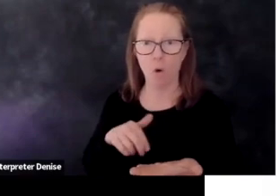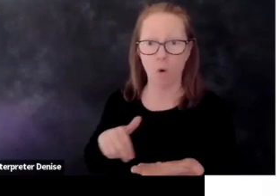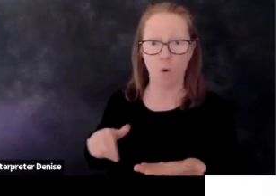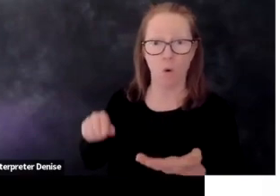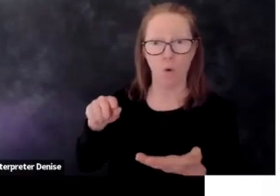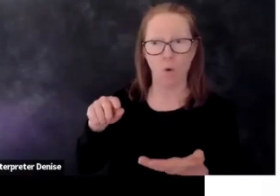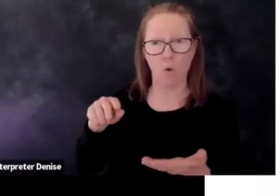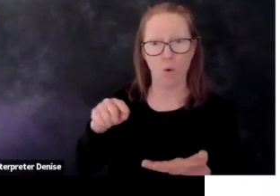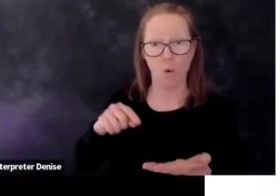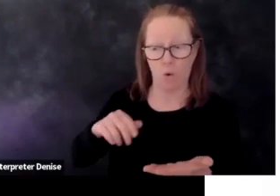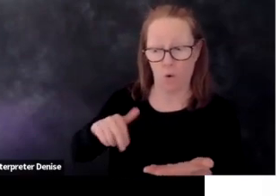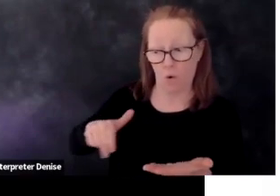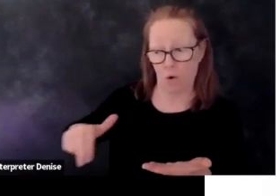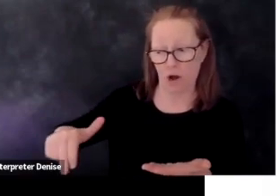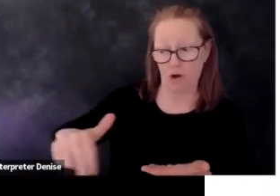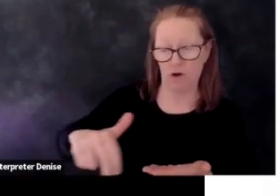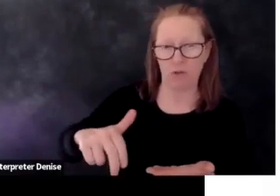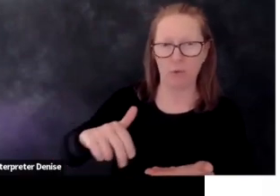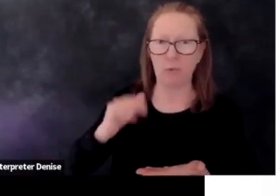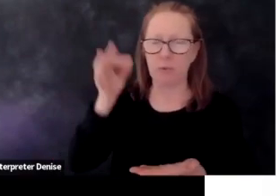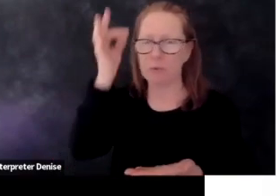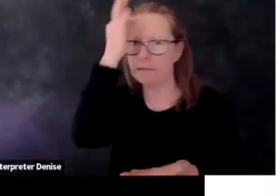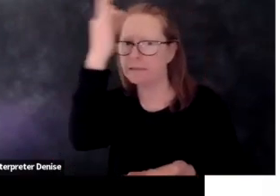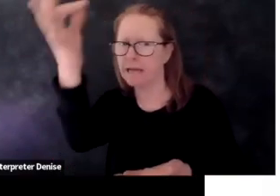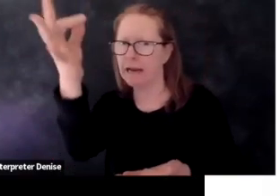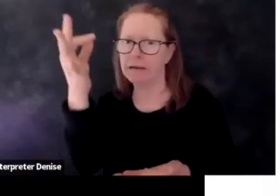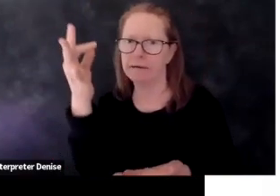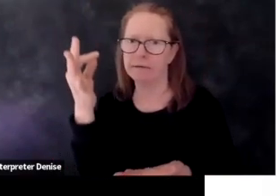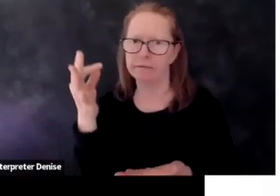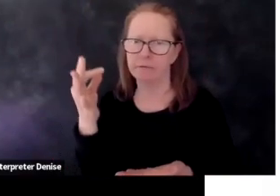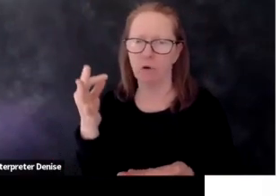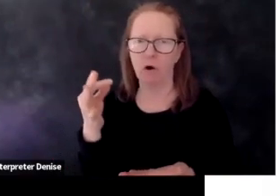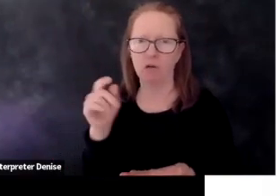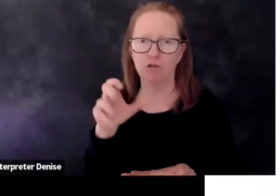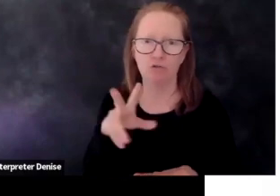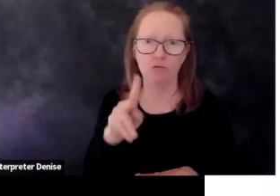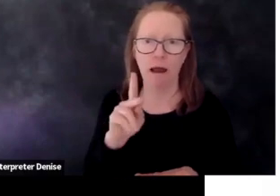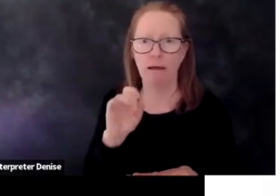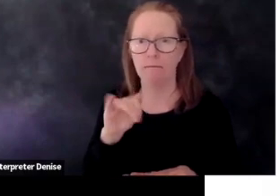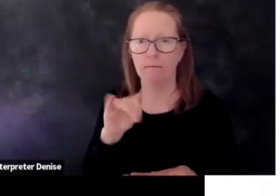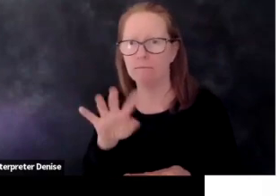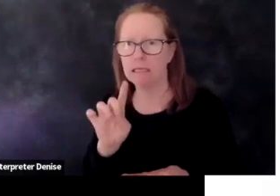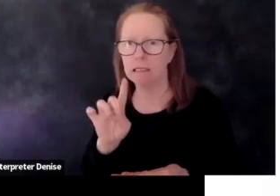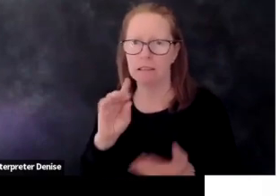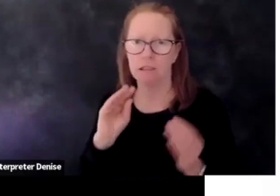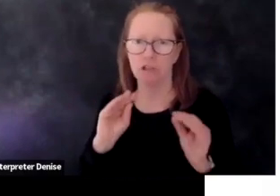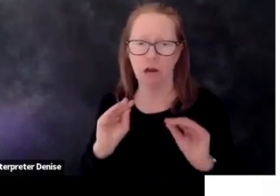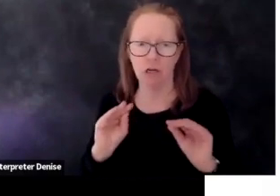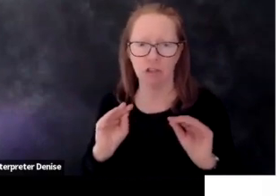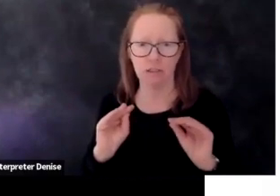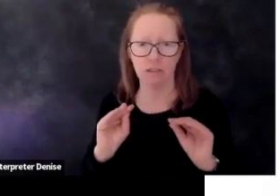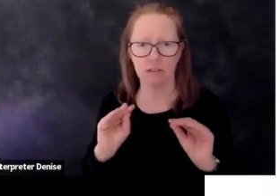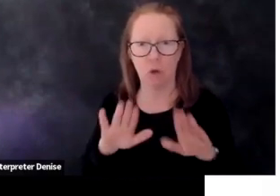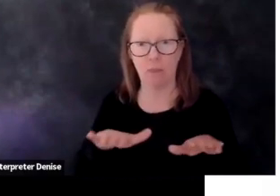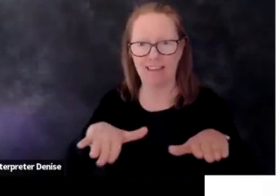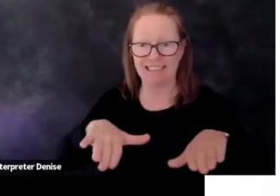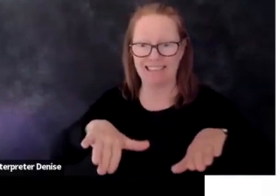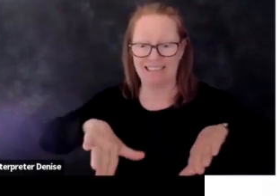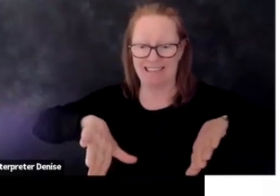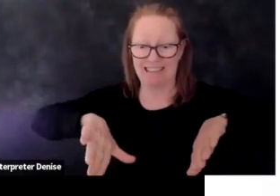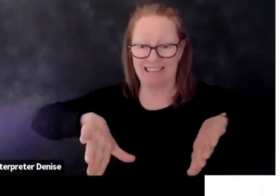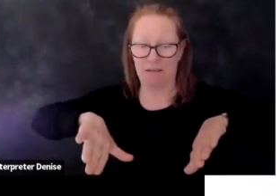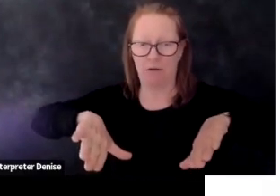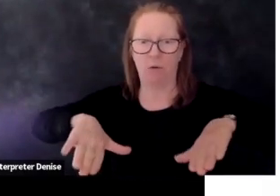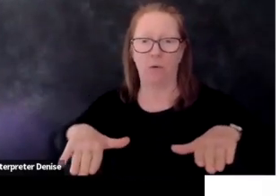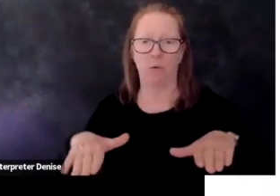are a little tight for track and field instruction. So we flatten them out on this version. If you go to the next slide, Dan,